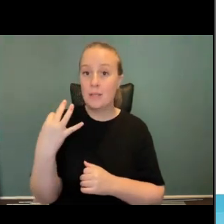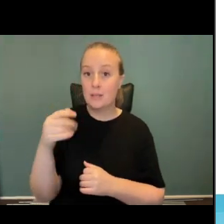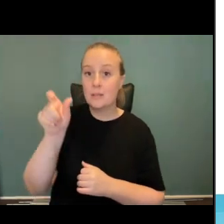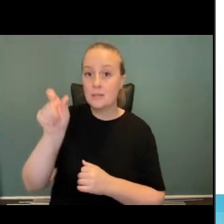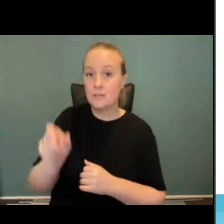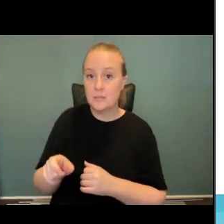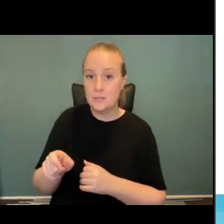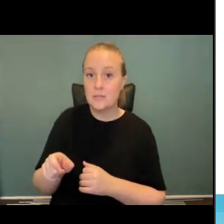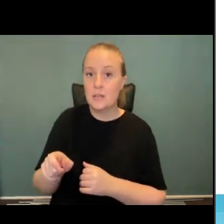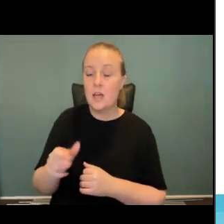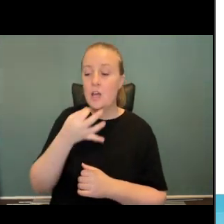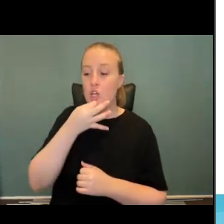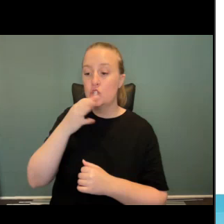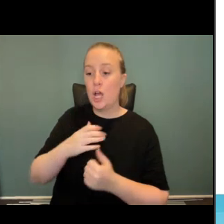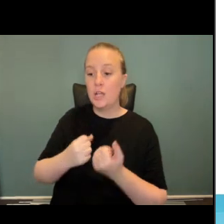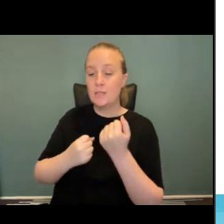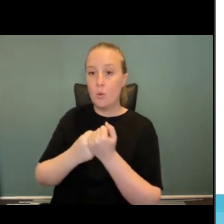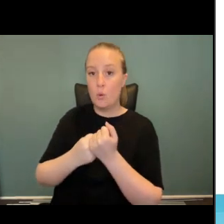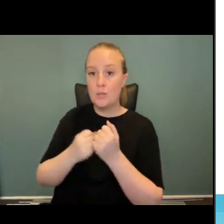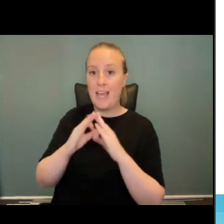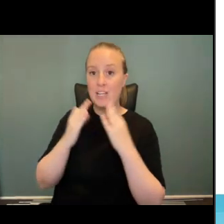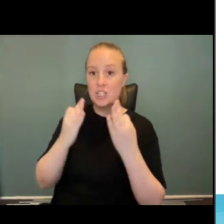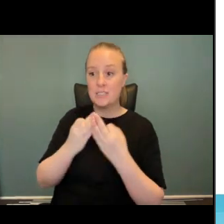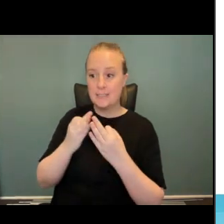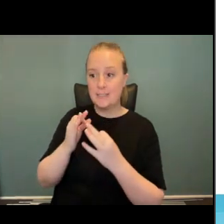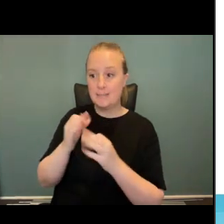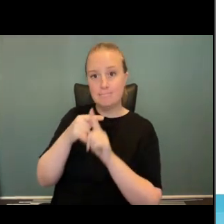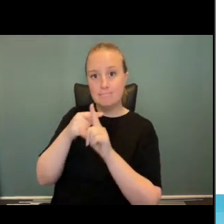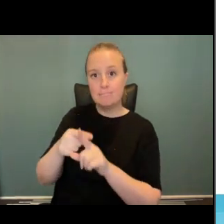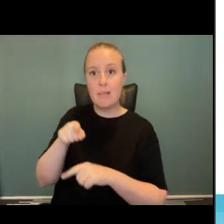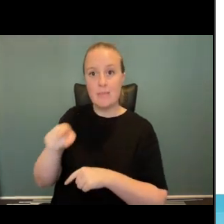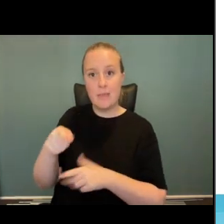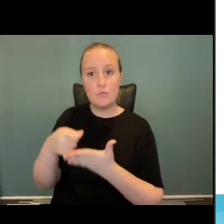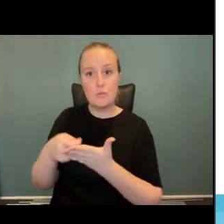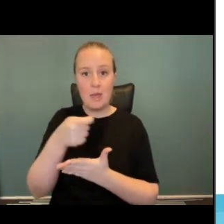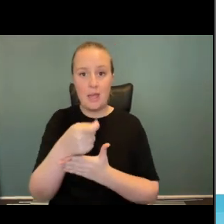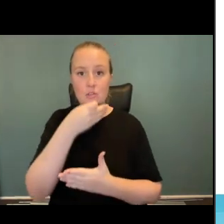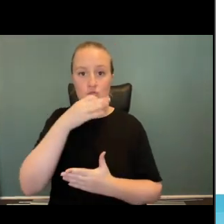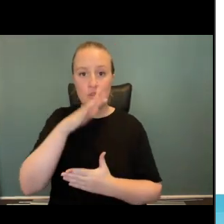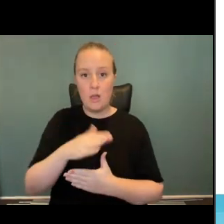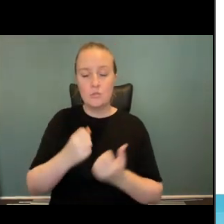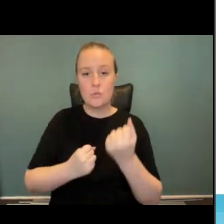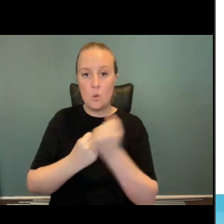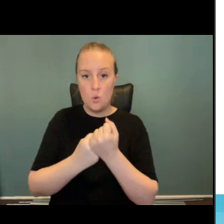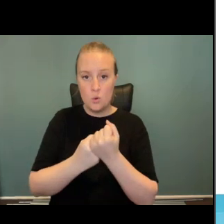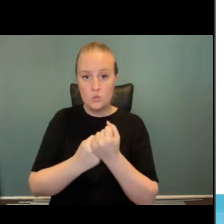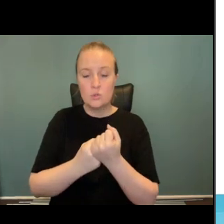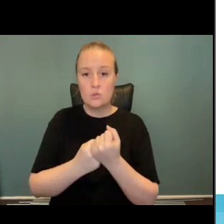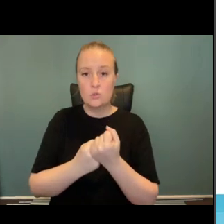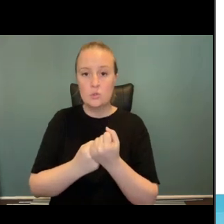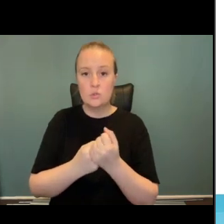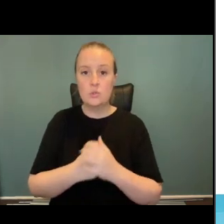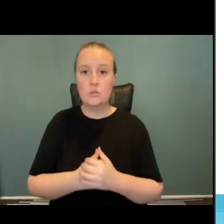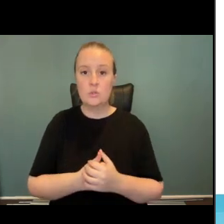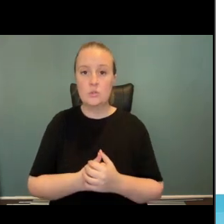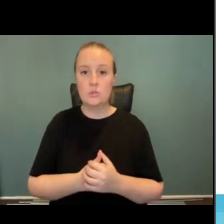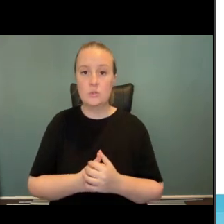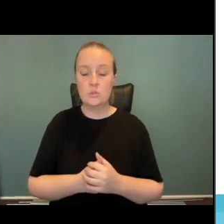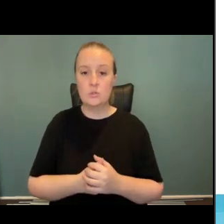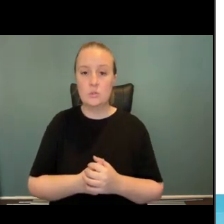support agency to pay child support for the child. So in this regard, it means that